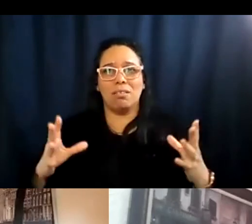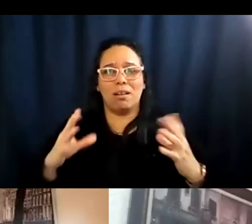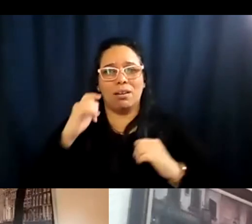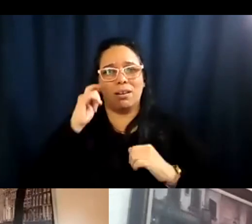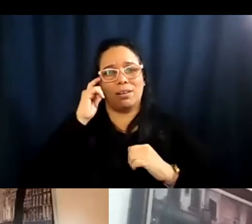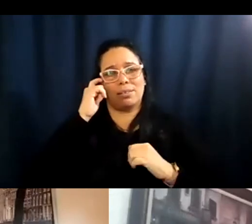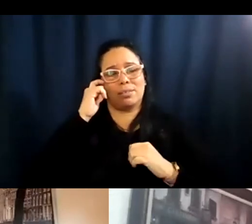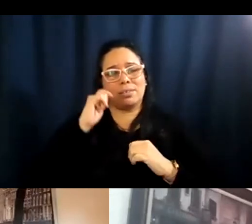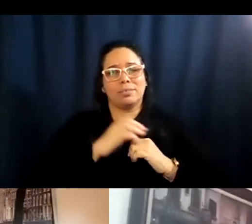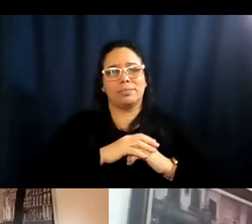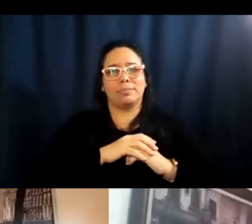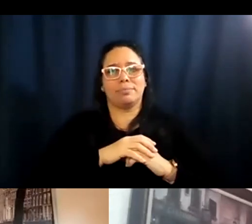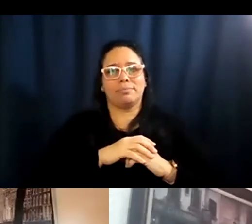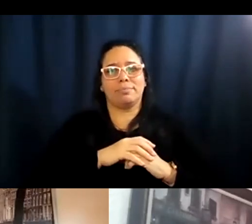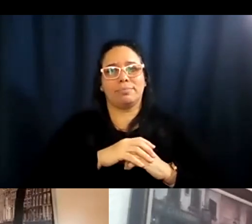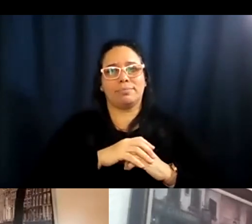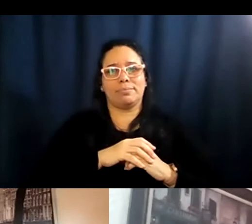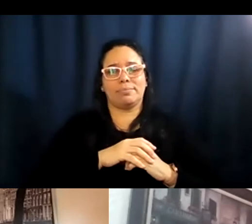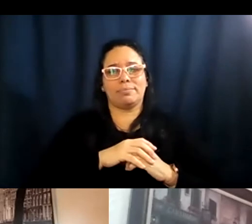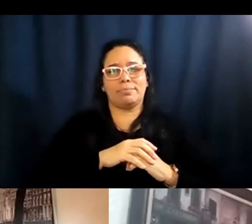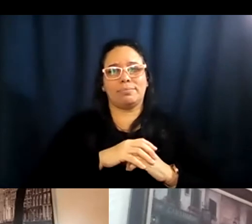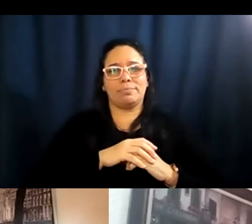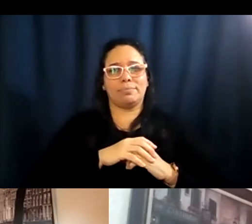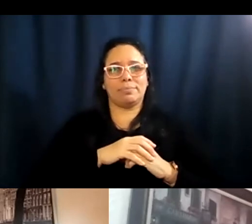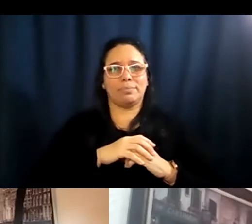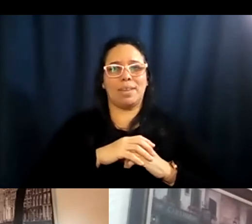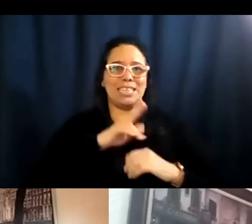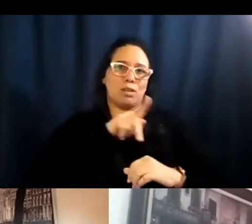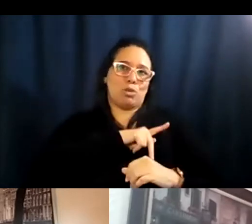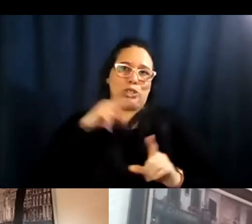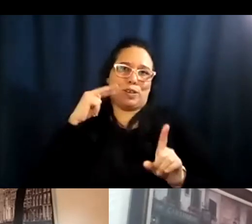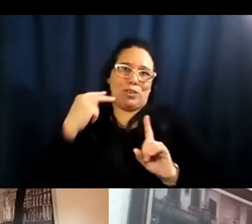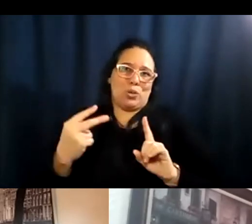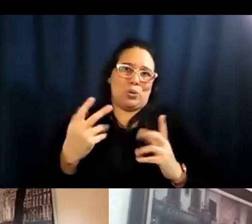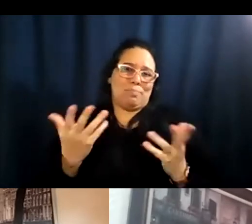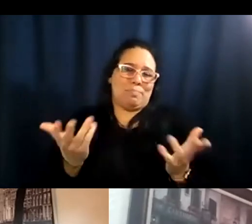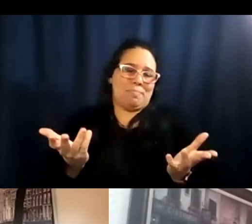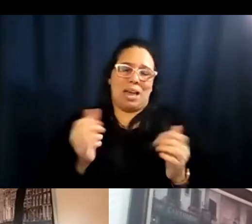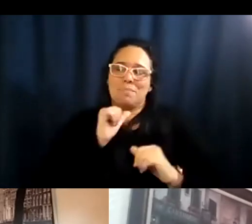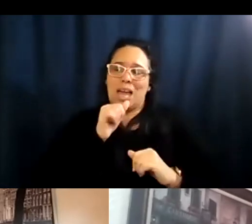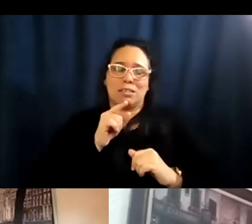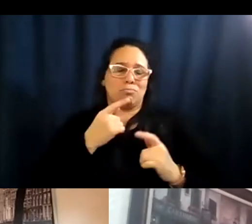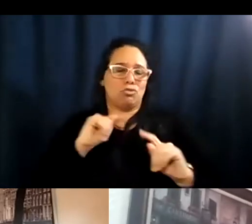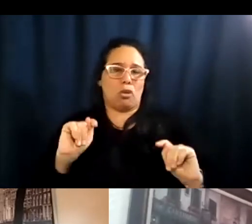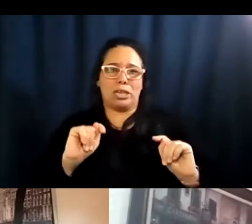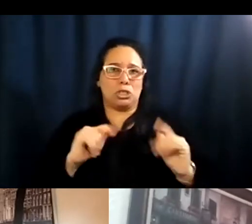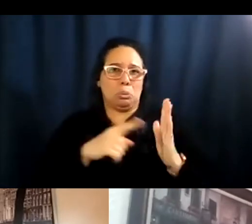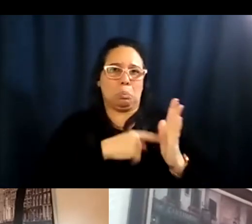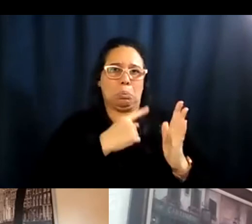so, you know, it's a personal view. I don't want to discredit anybody or anything. And